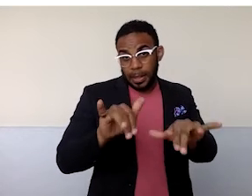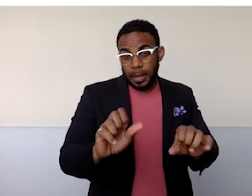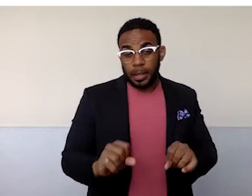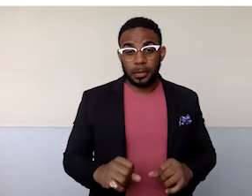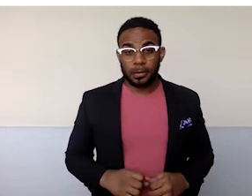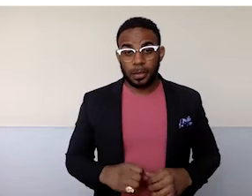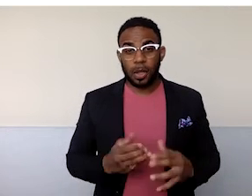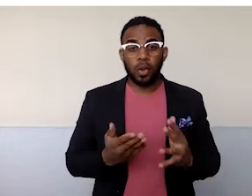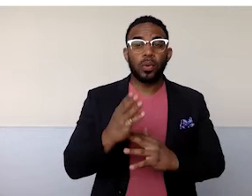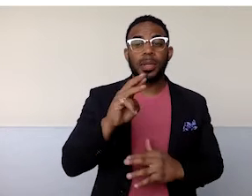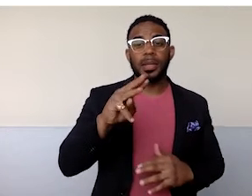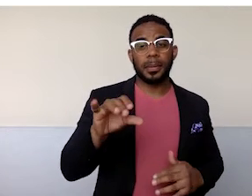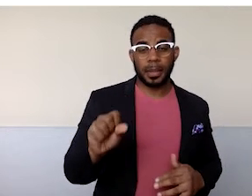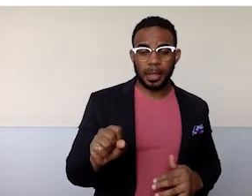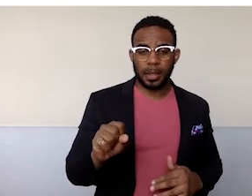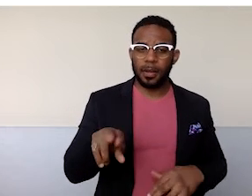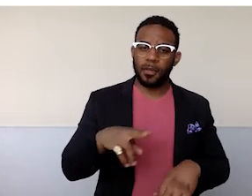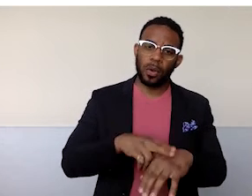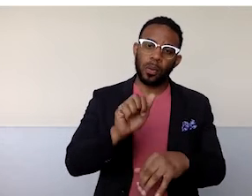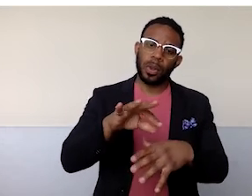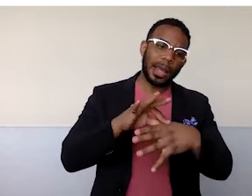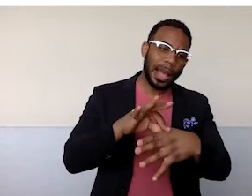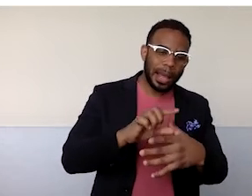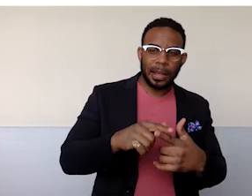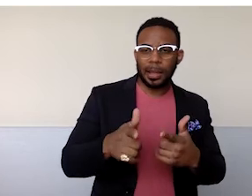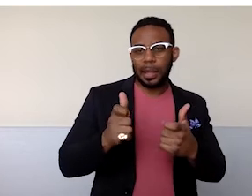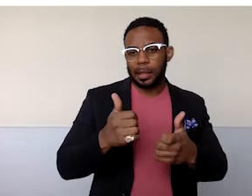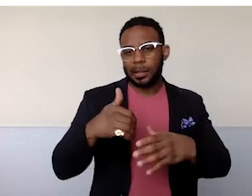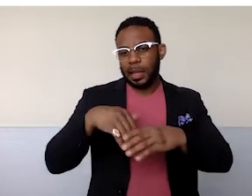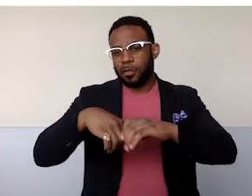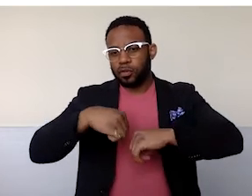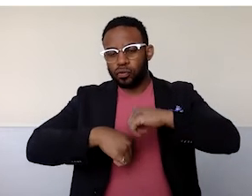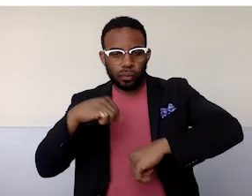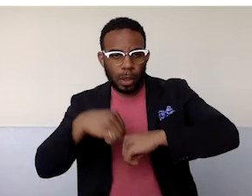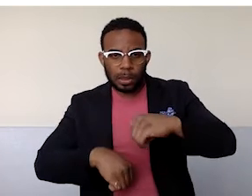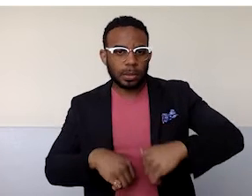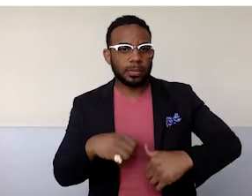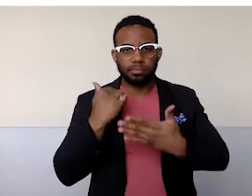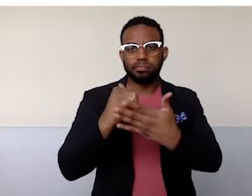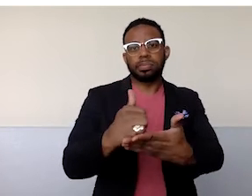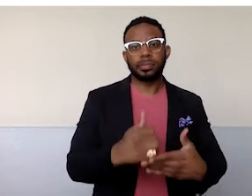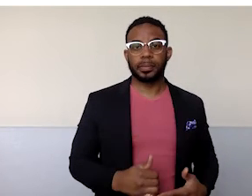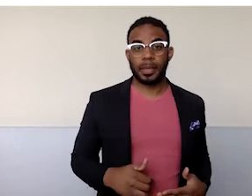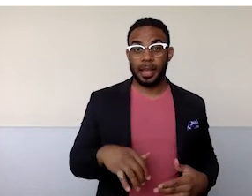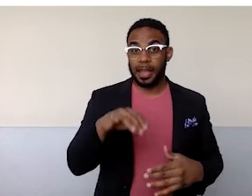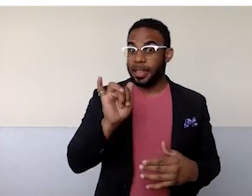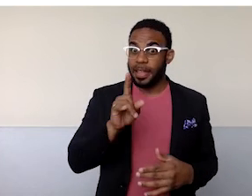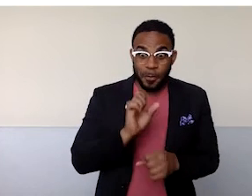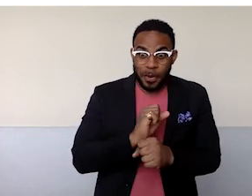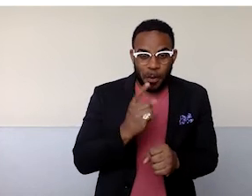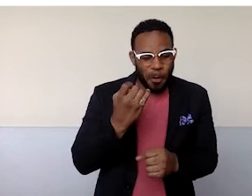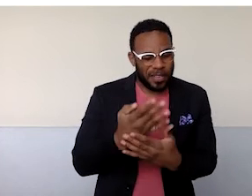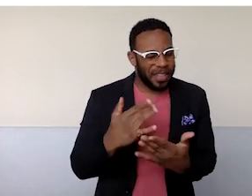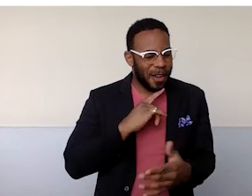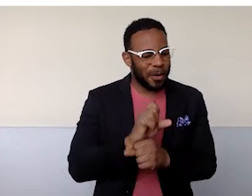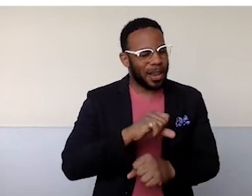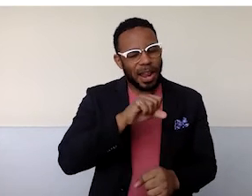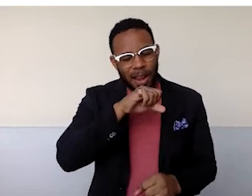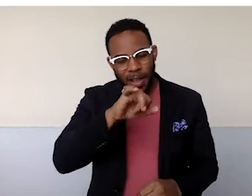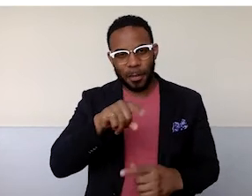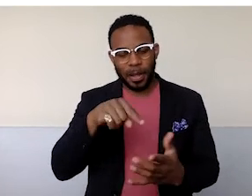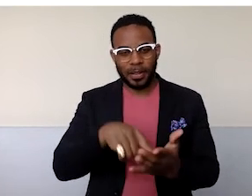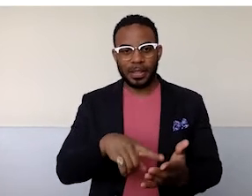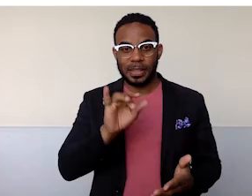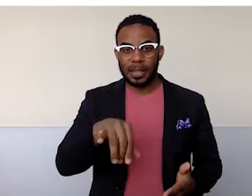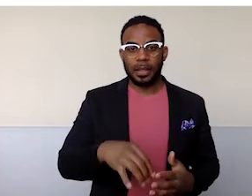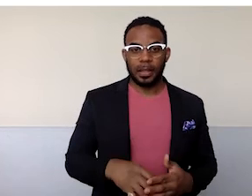via a CDN, and of course it helps you with your content infrastructure. And it has really one of the things I really love Agility CMS for is